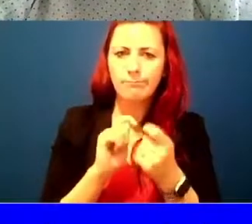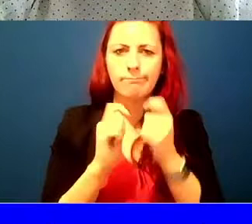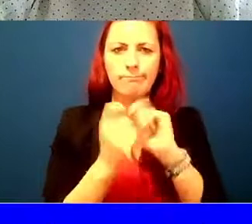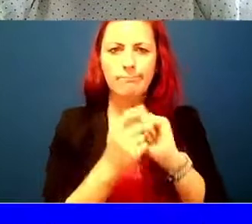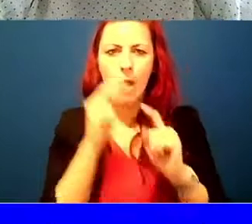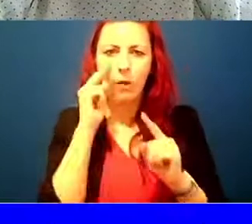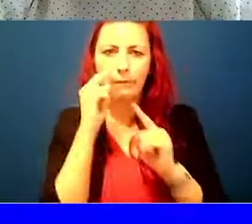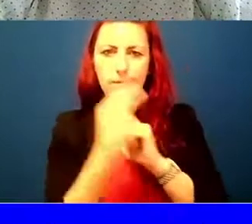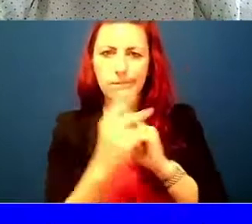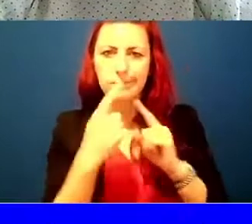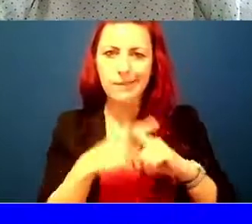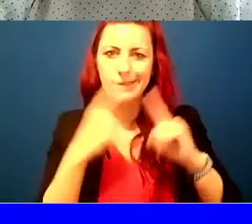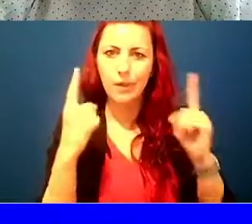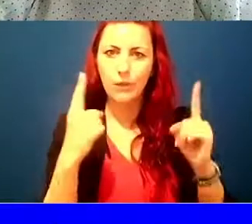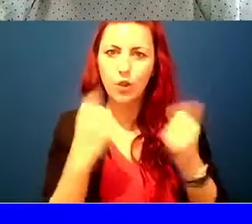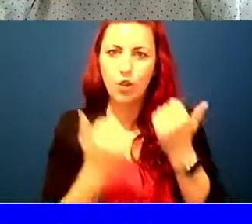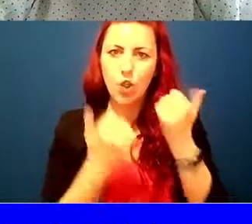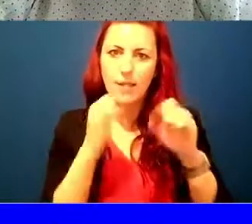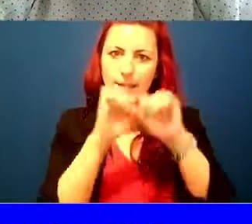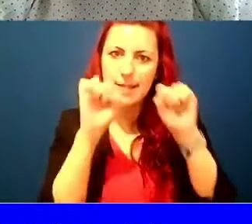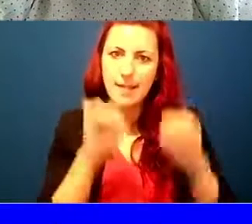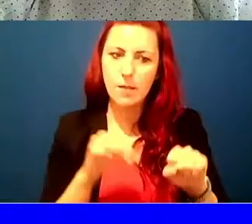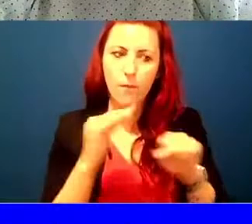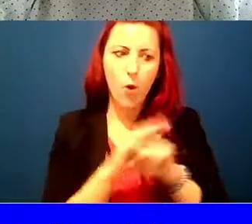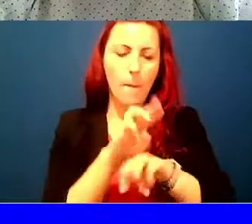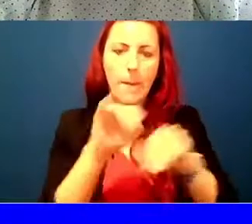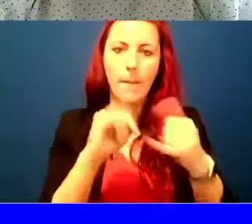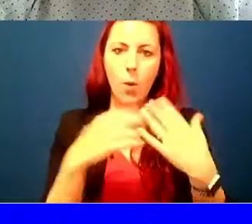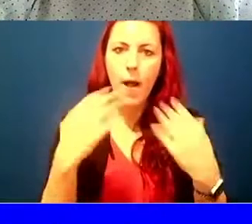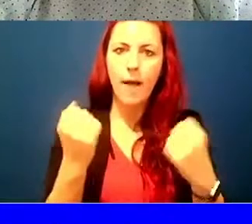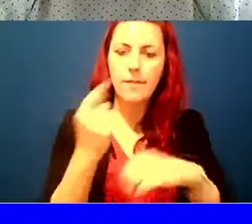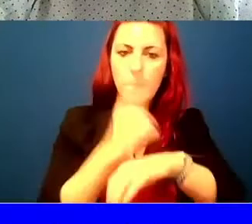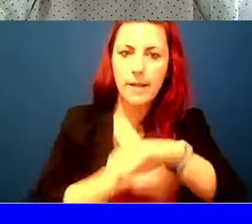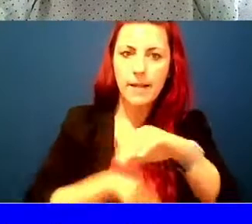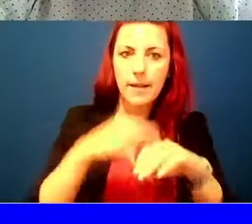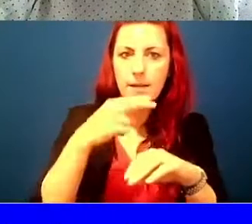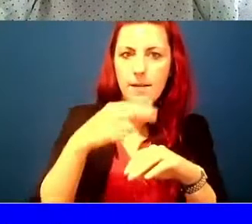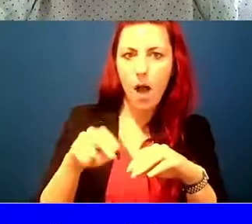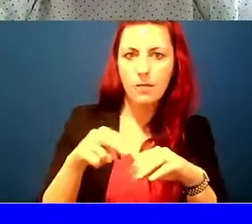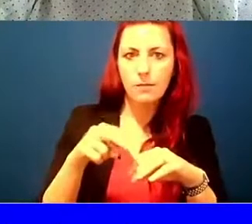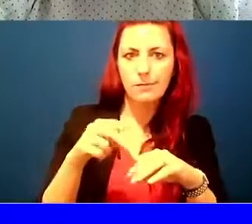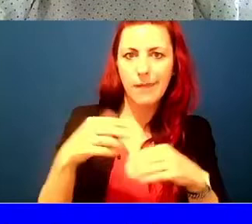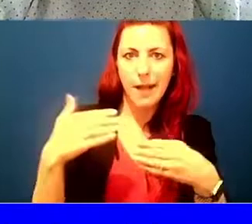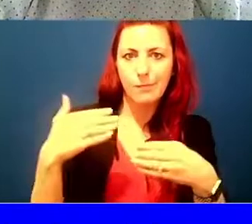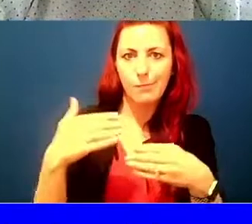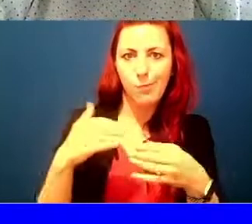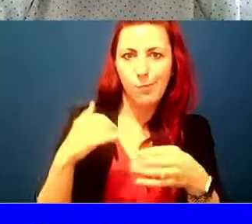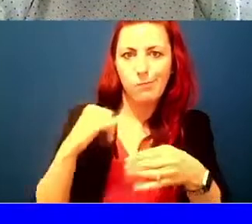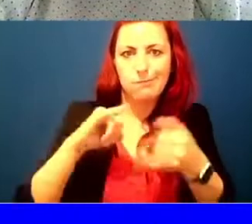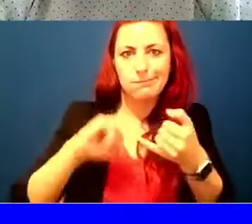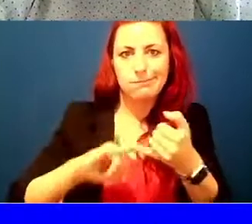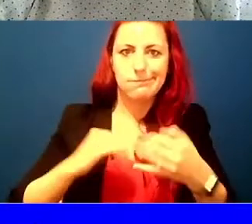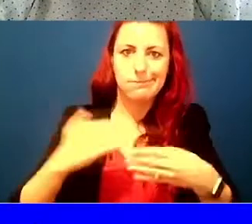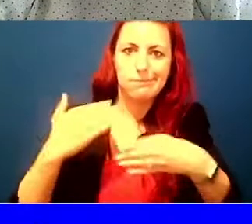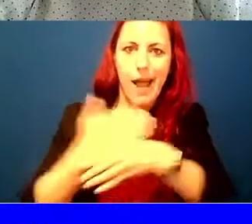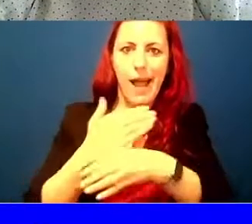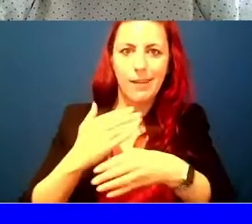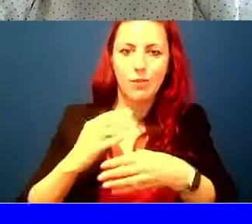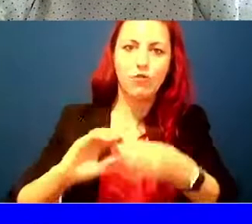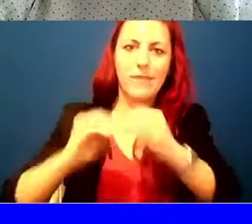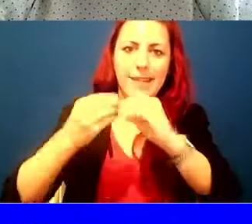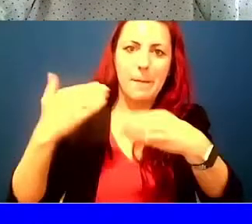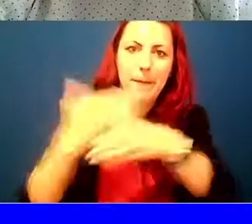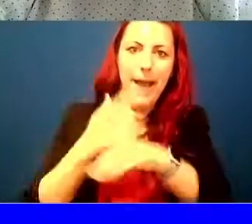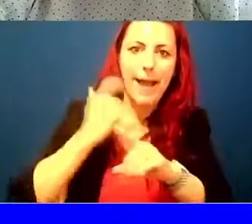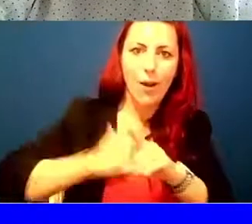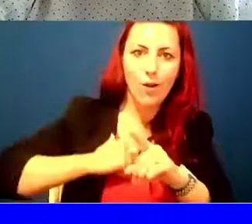justice system for people with disabilities rather than one that was designed by lawyers for lawyers. So in the absence of not getting